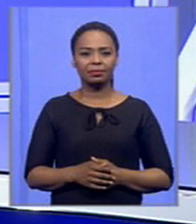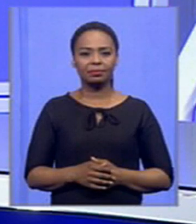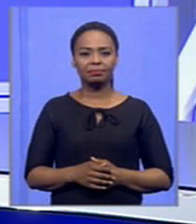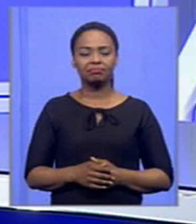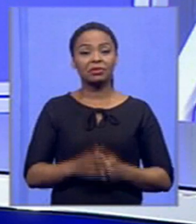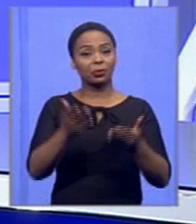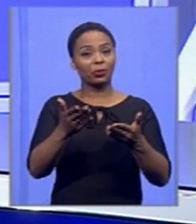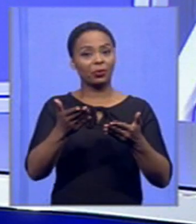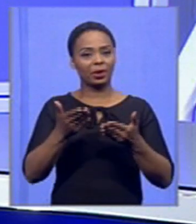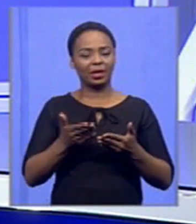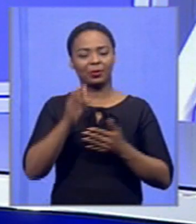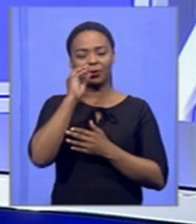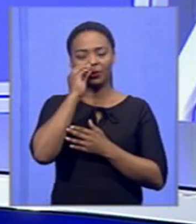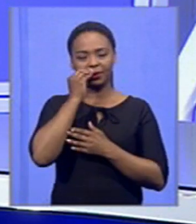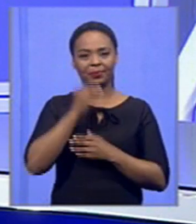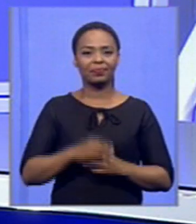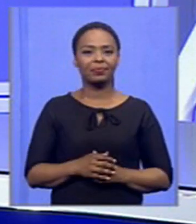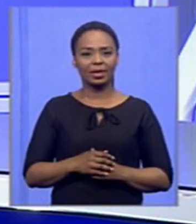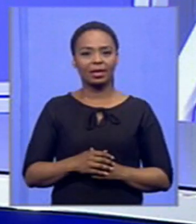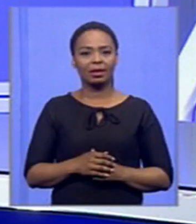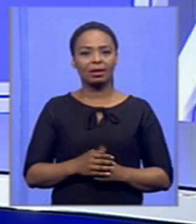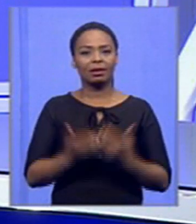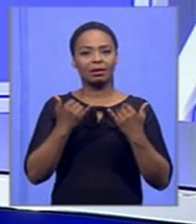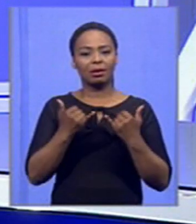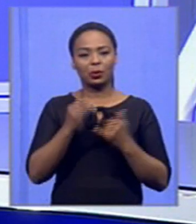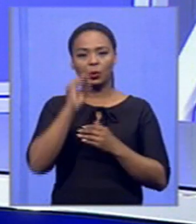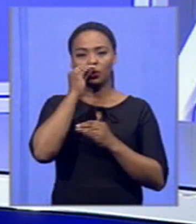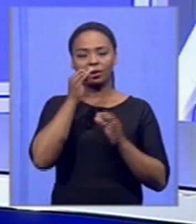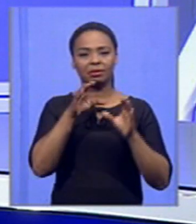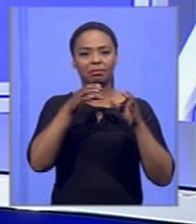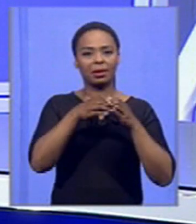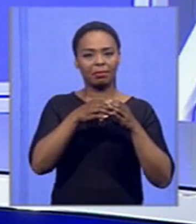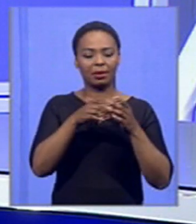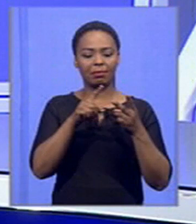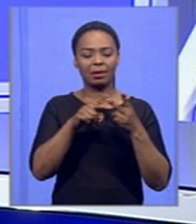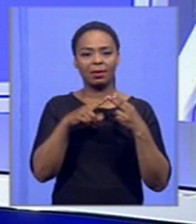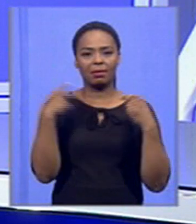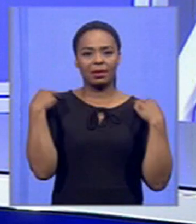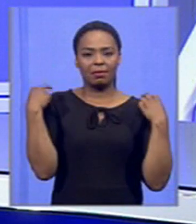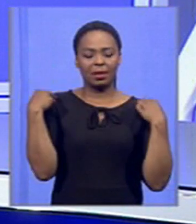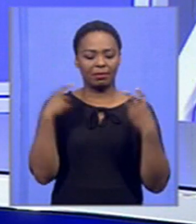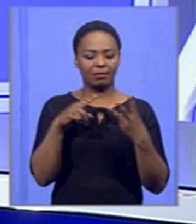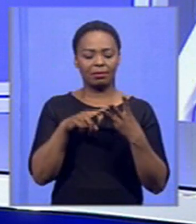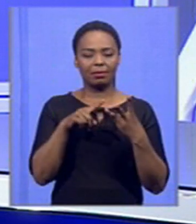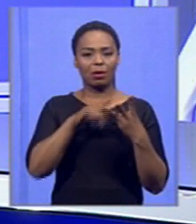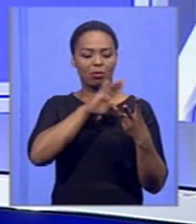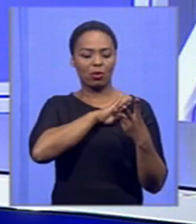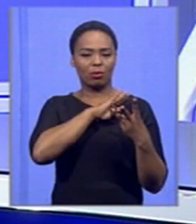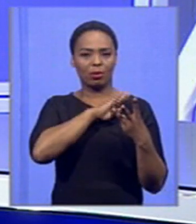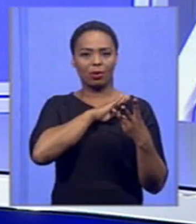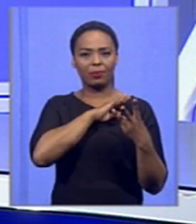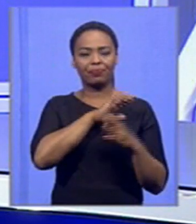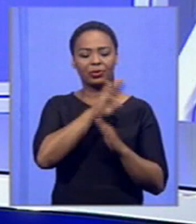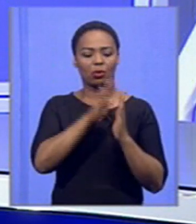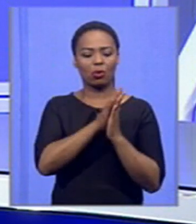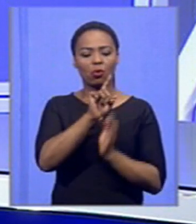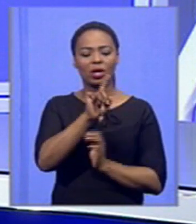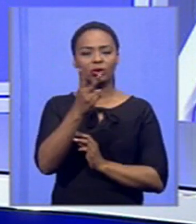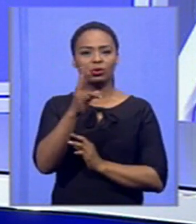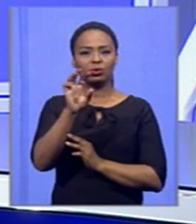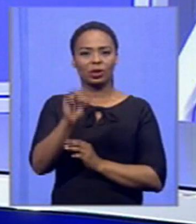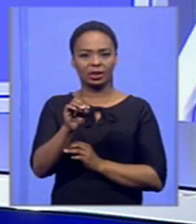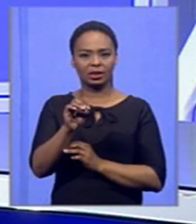Harbele ro amohele mohi ba qolotsi ba ditaba ba Afrika Borwa ba hlanka ba sepolesa le masole ba ka ba 120 ba qeteletse ba dumelletswe ho